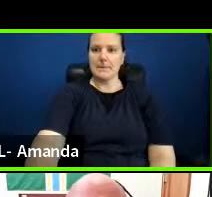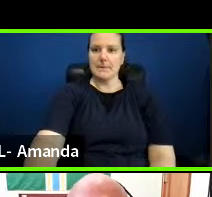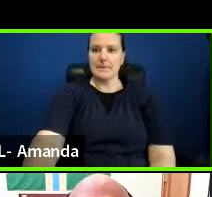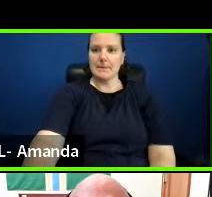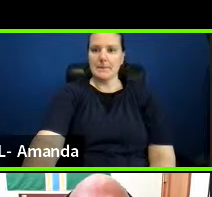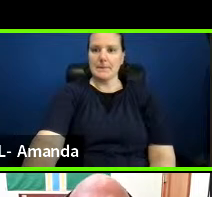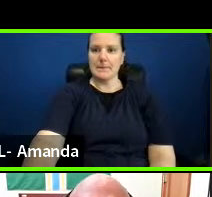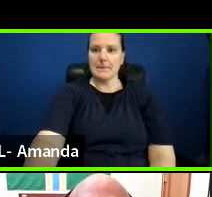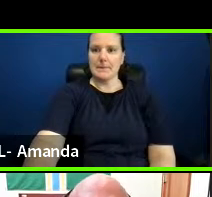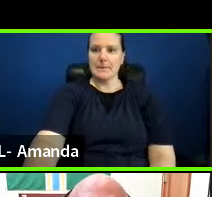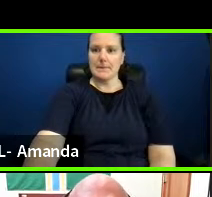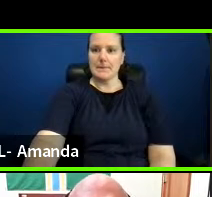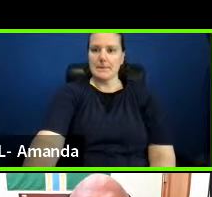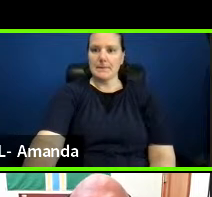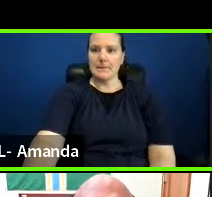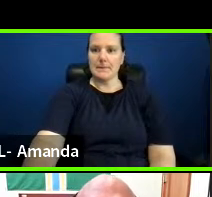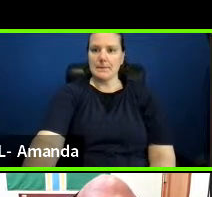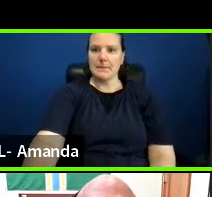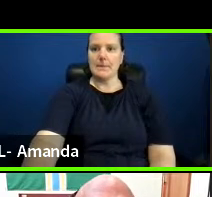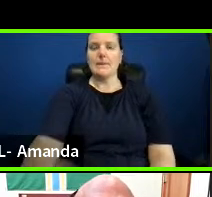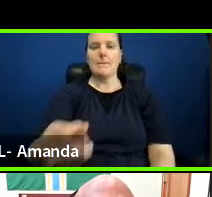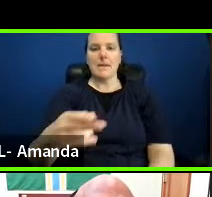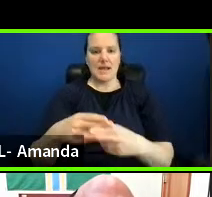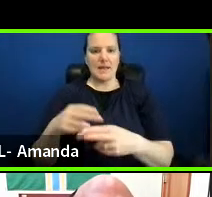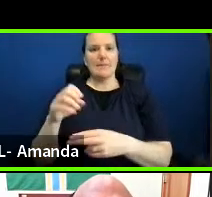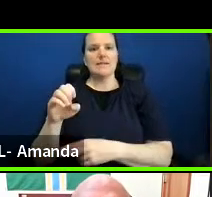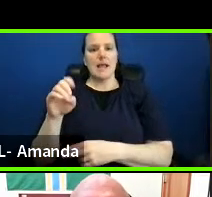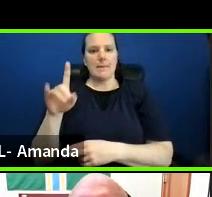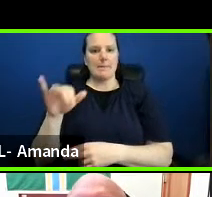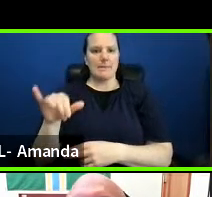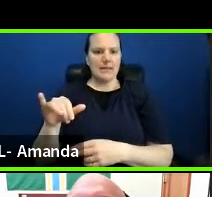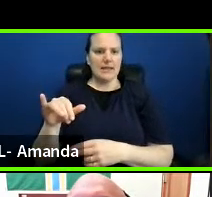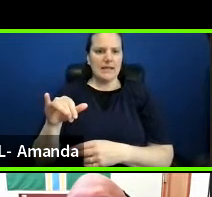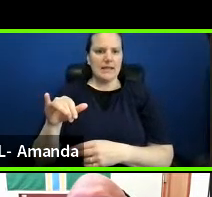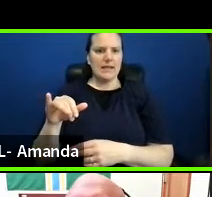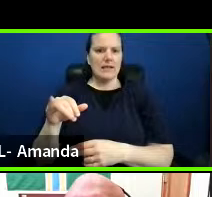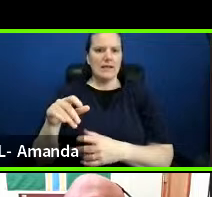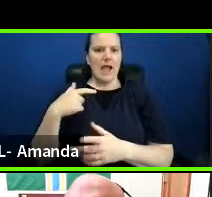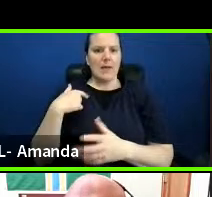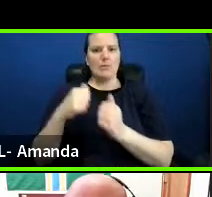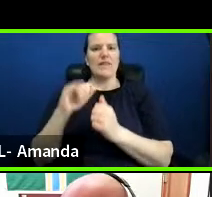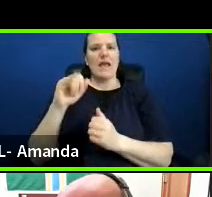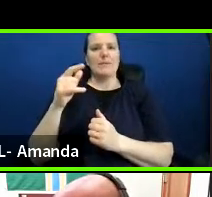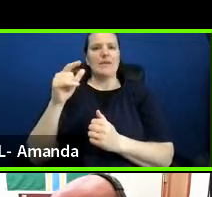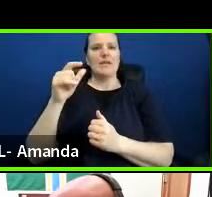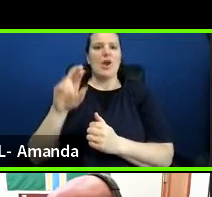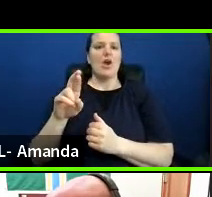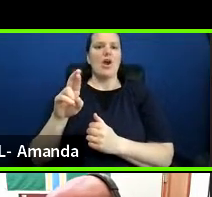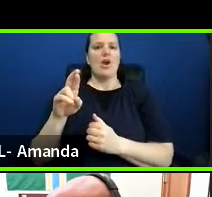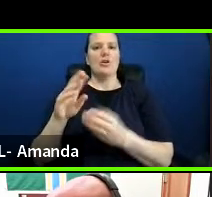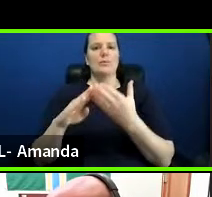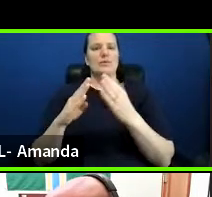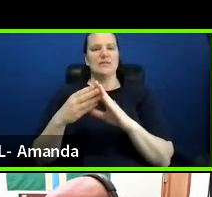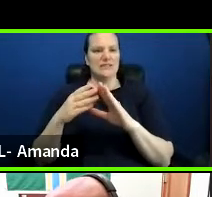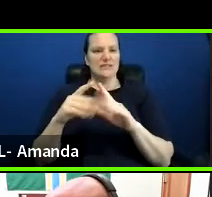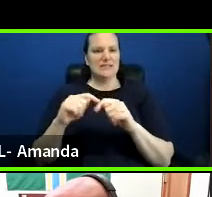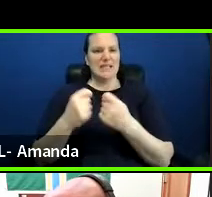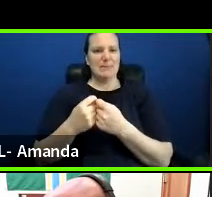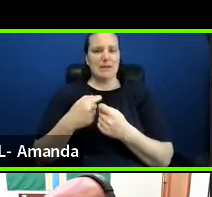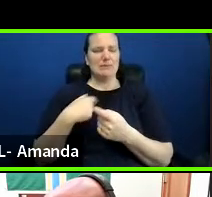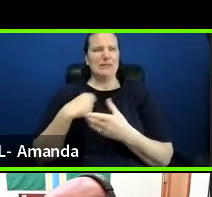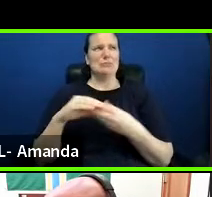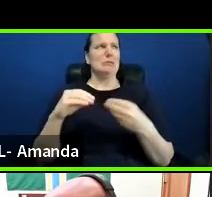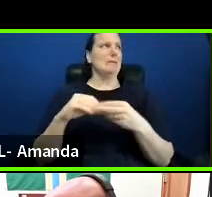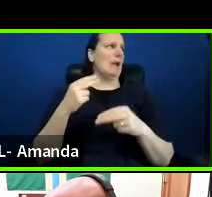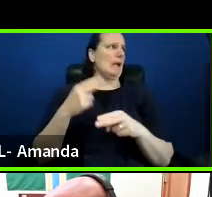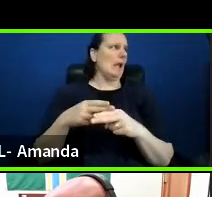team. And I don't really think there's a good story. I wish there was a great meaning or something behind my name. I think my